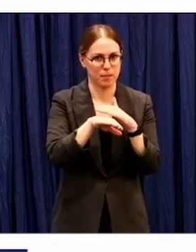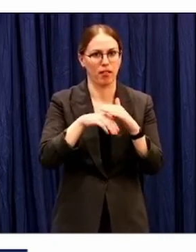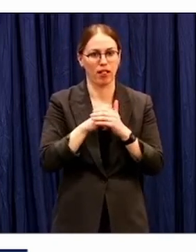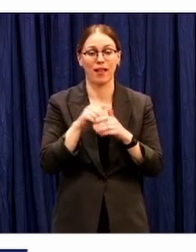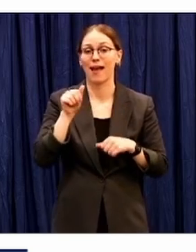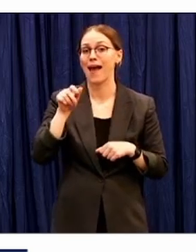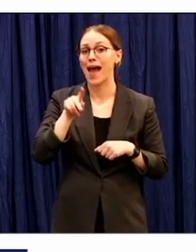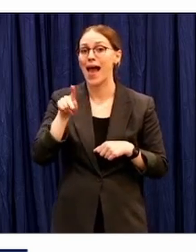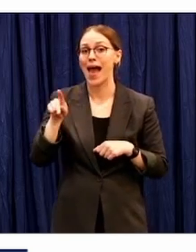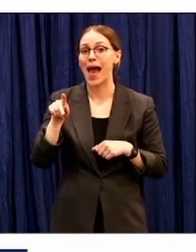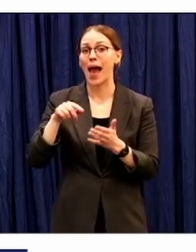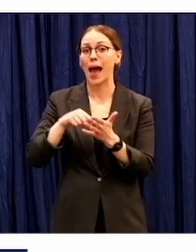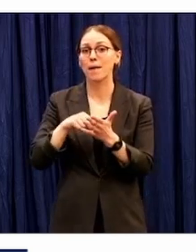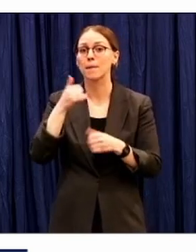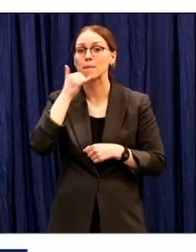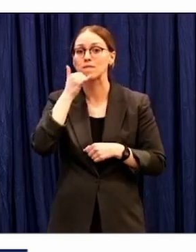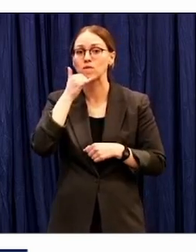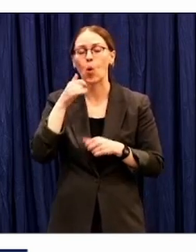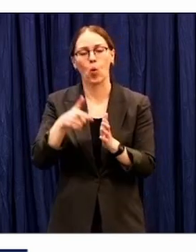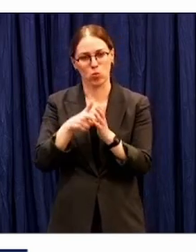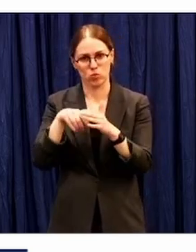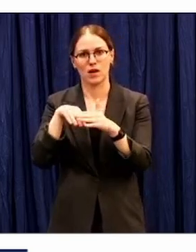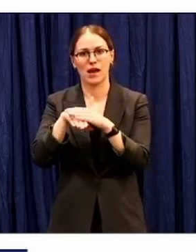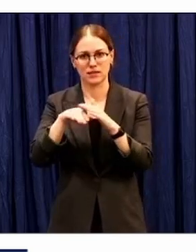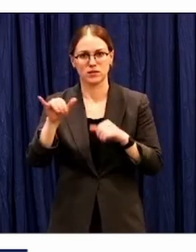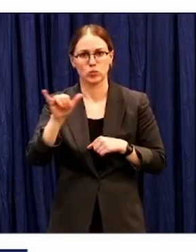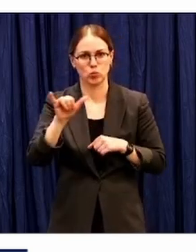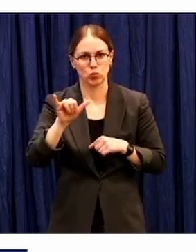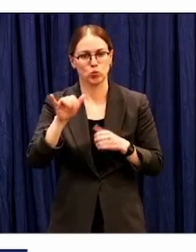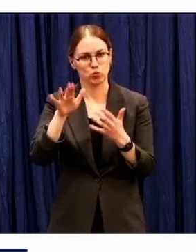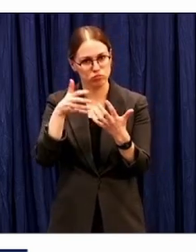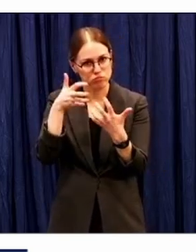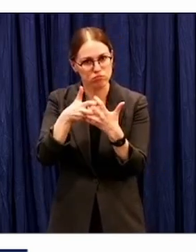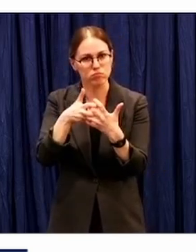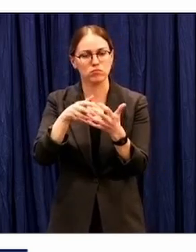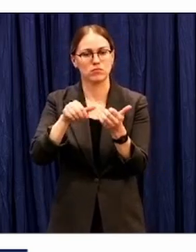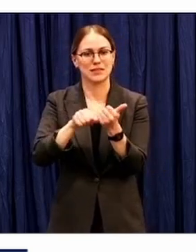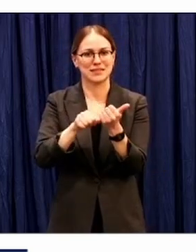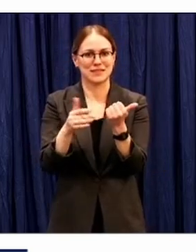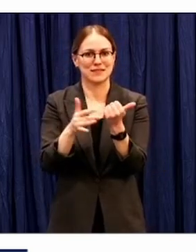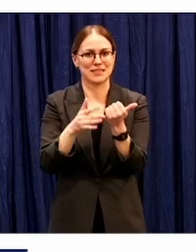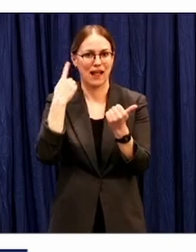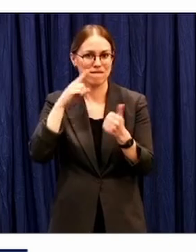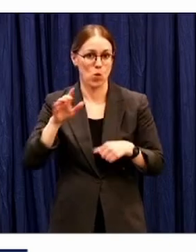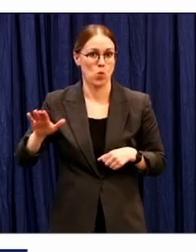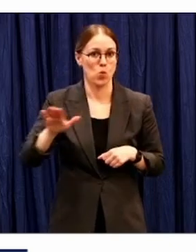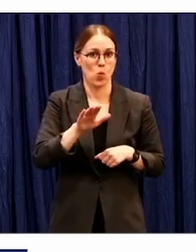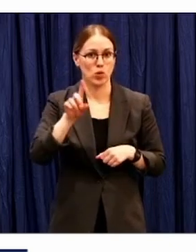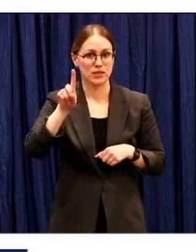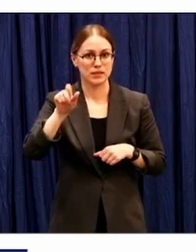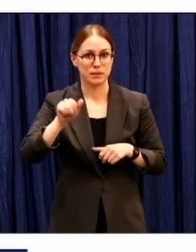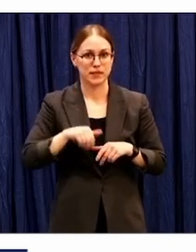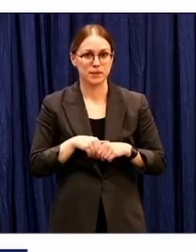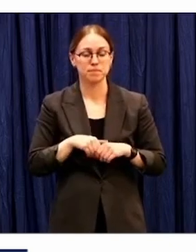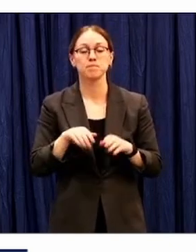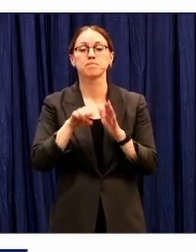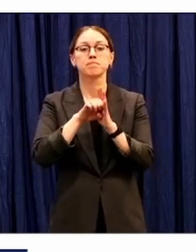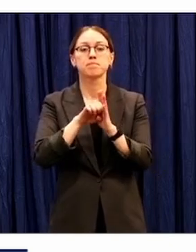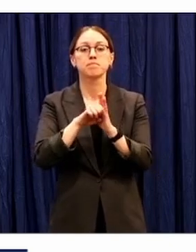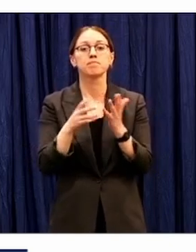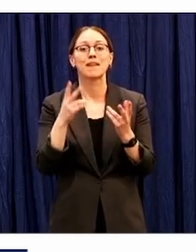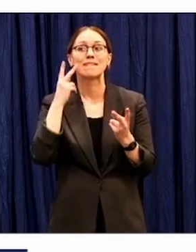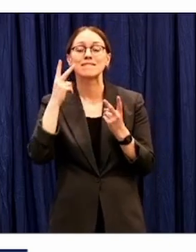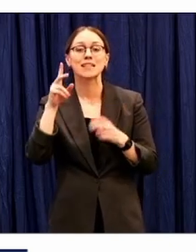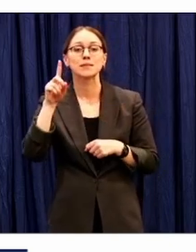to ensure that we are working with those assistive technologies for each of those disabilities. So for instance, a visual disability could